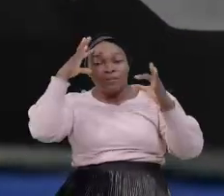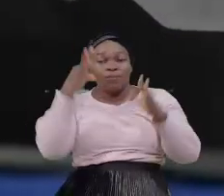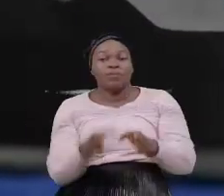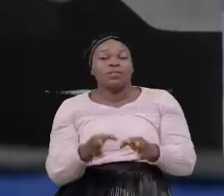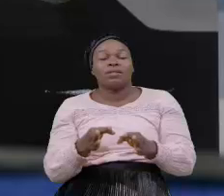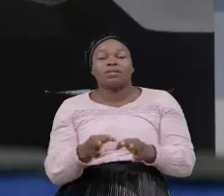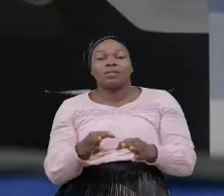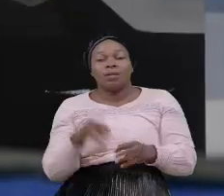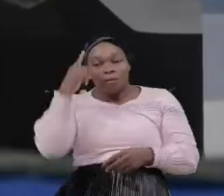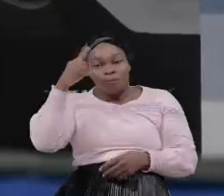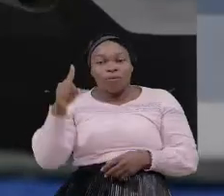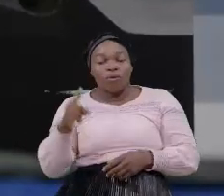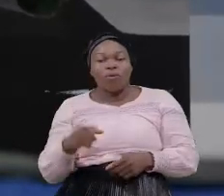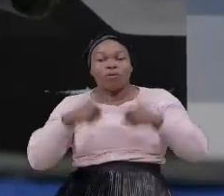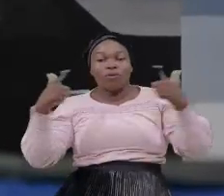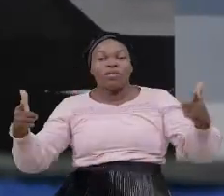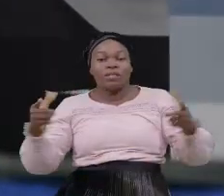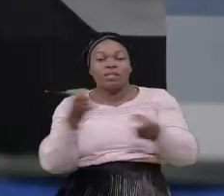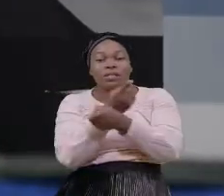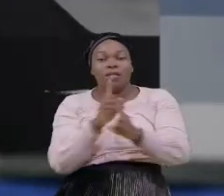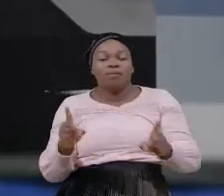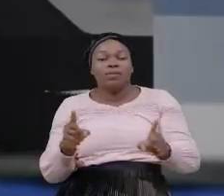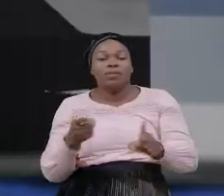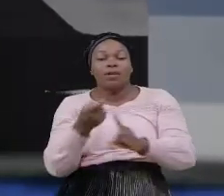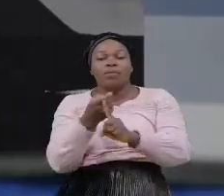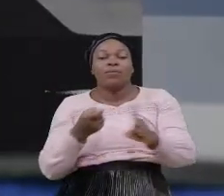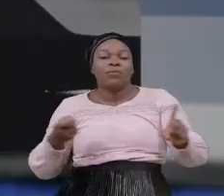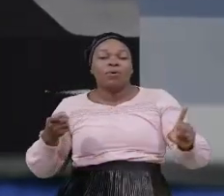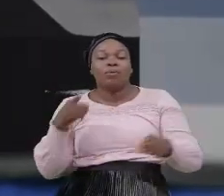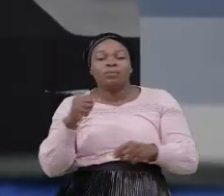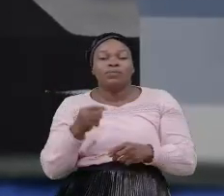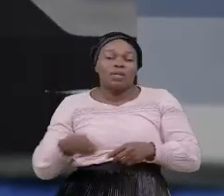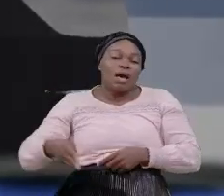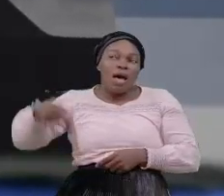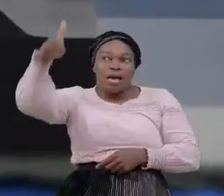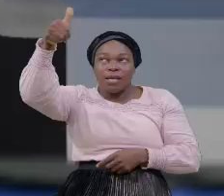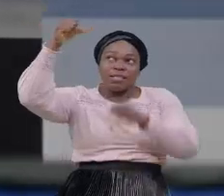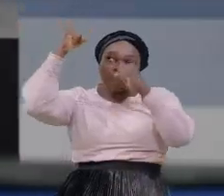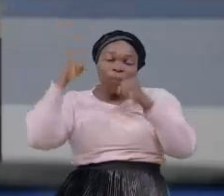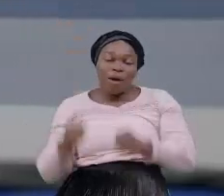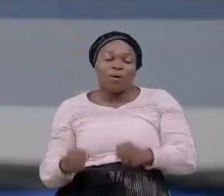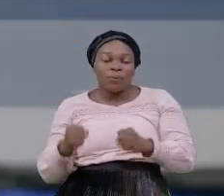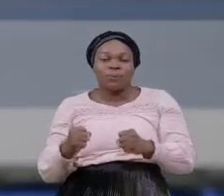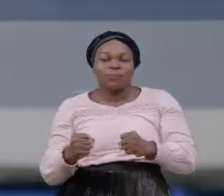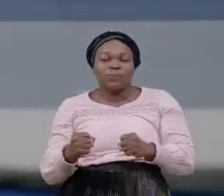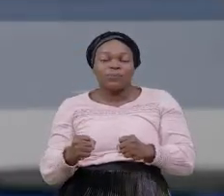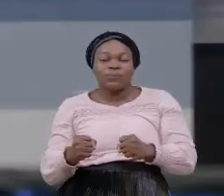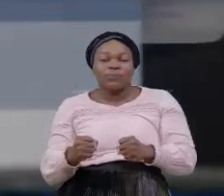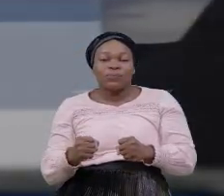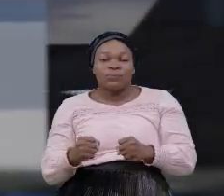great deliverance from the highest power. You've had testimonies